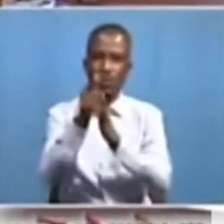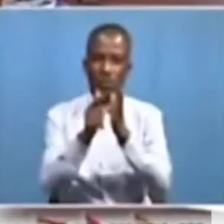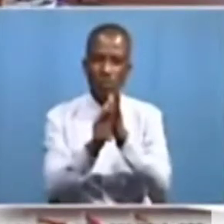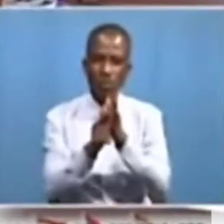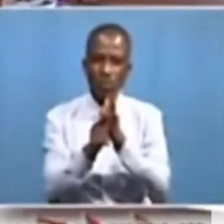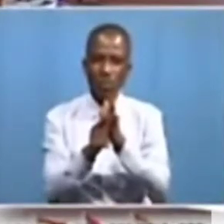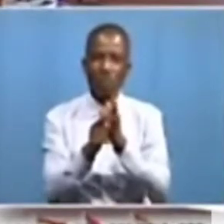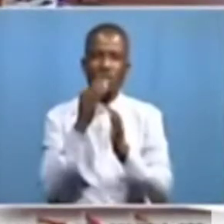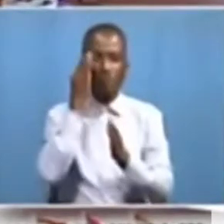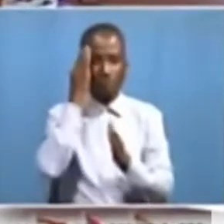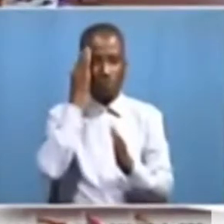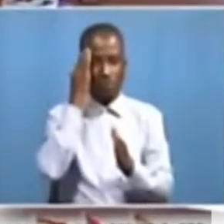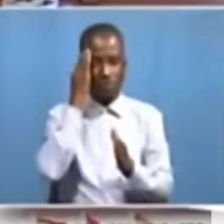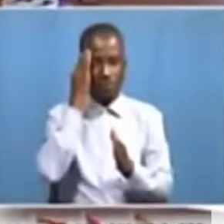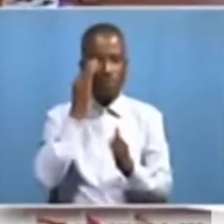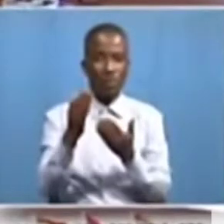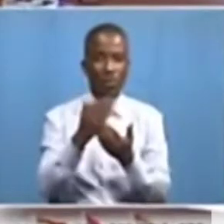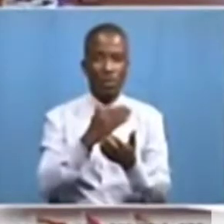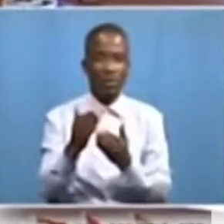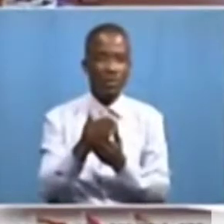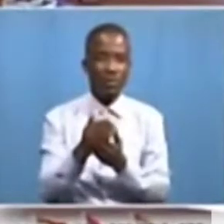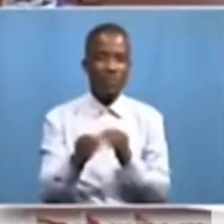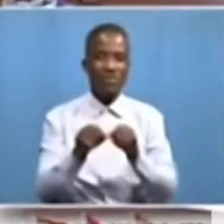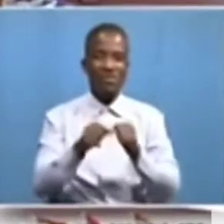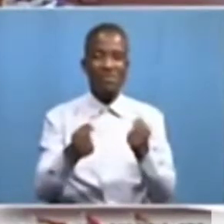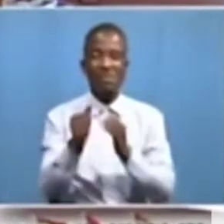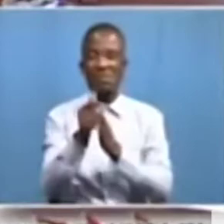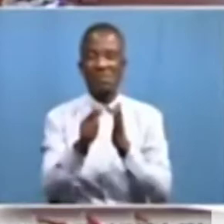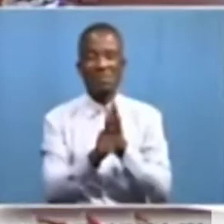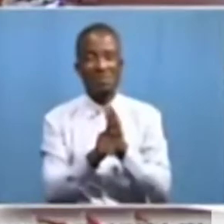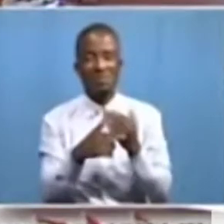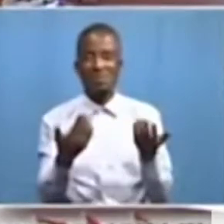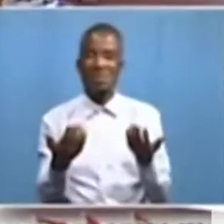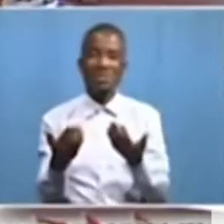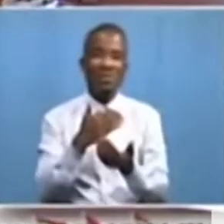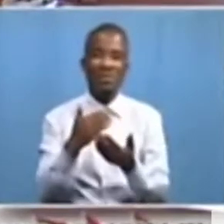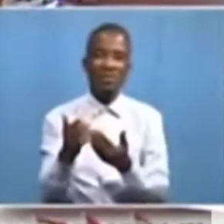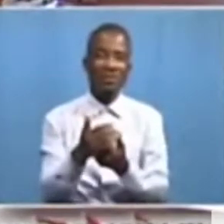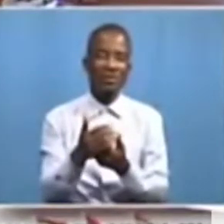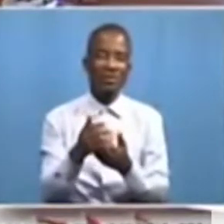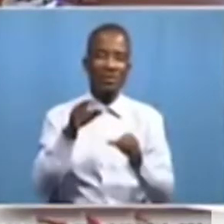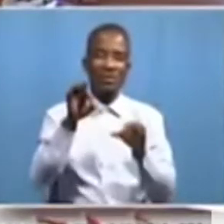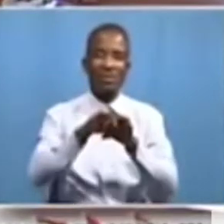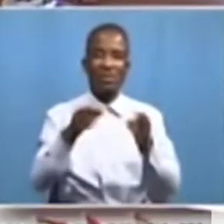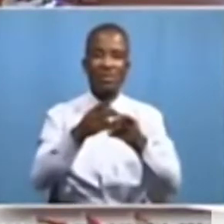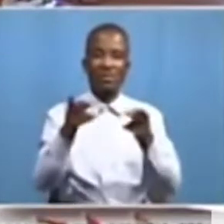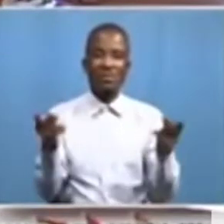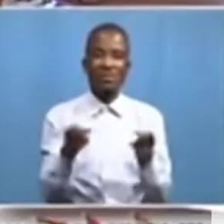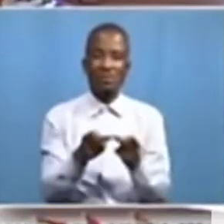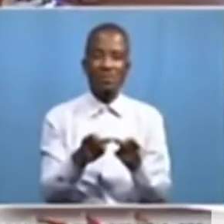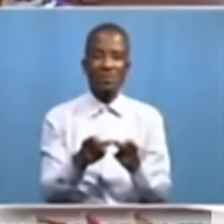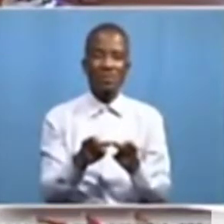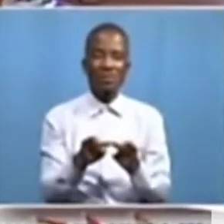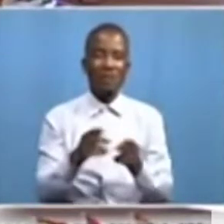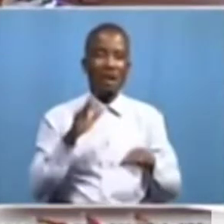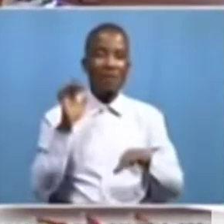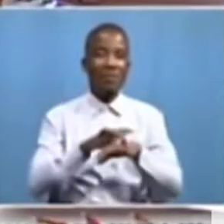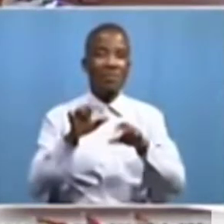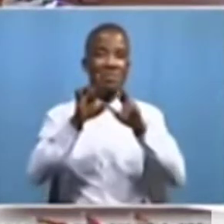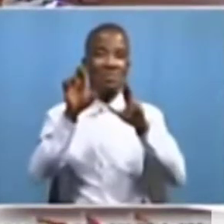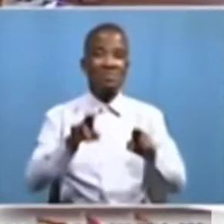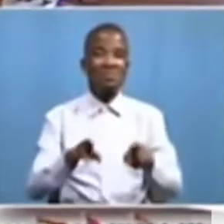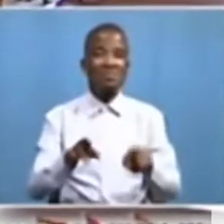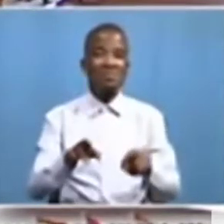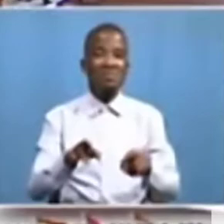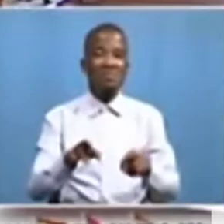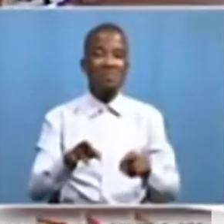as to elections, nevertheless, if there was a breach of the rules or a mistake at the polls, and it did affect the results, then the